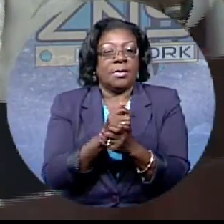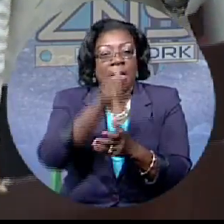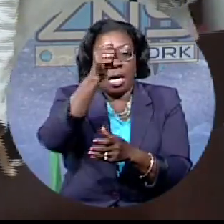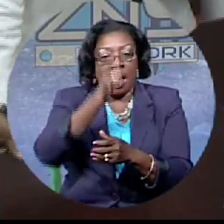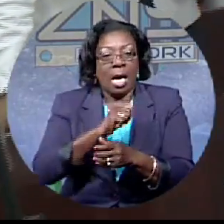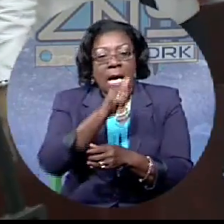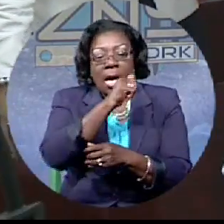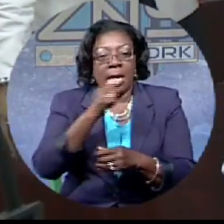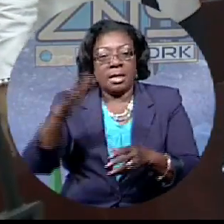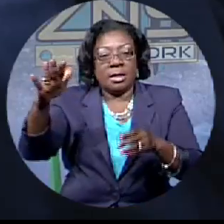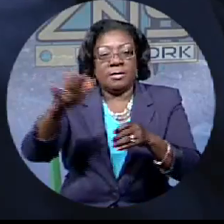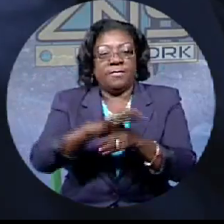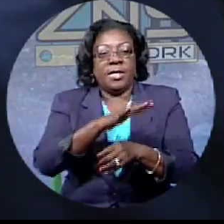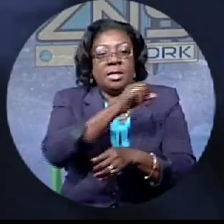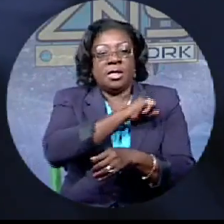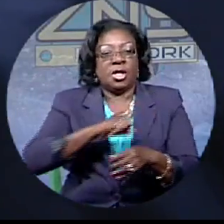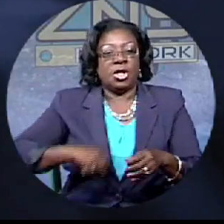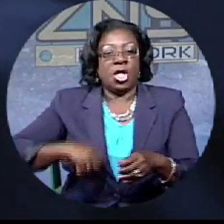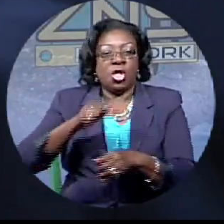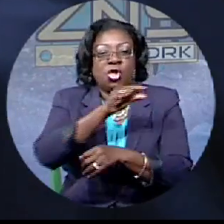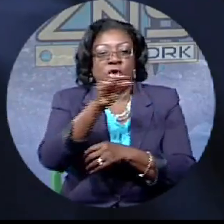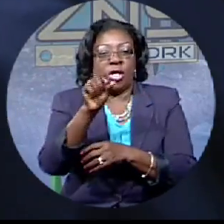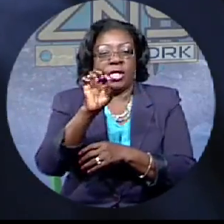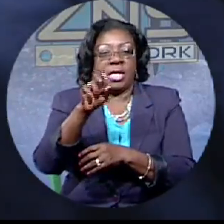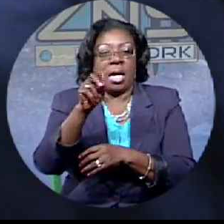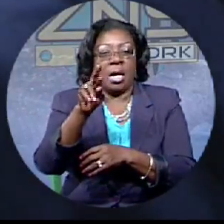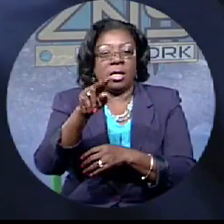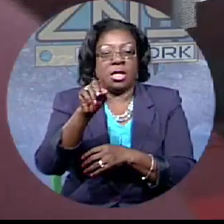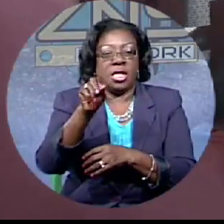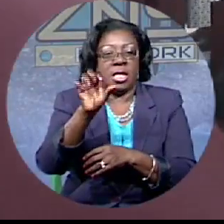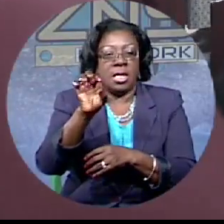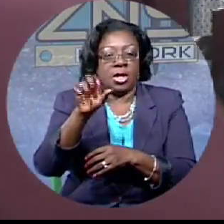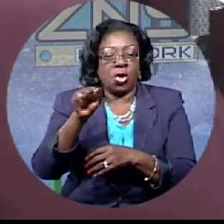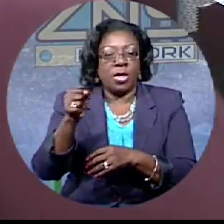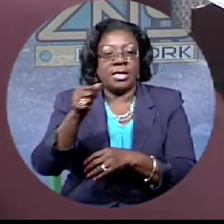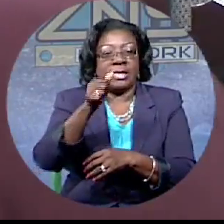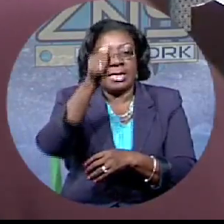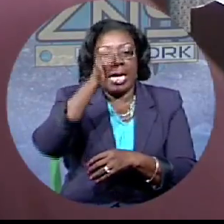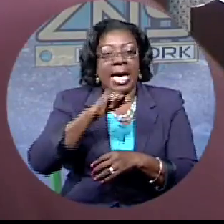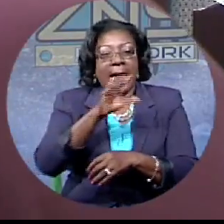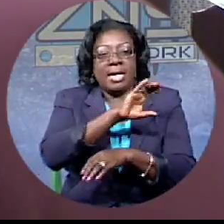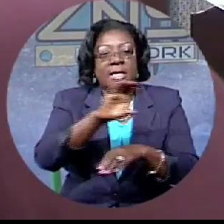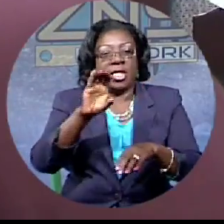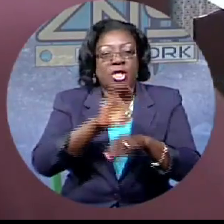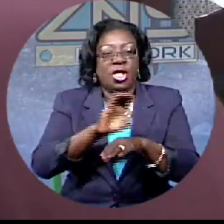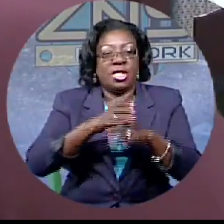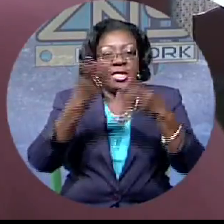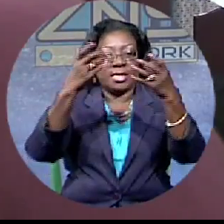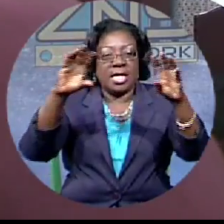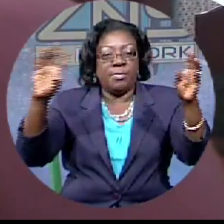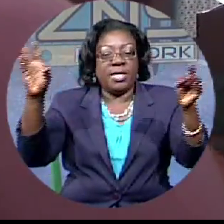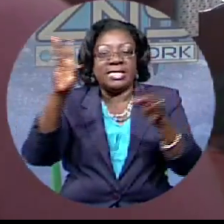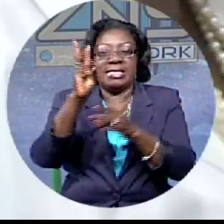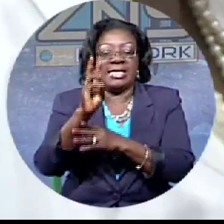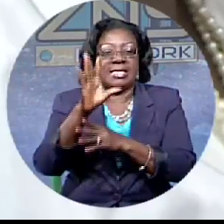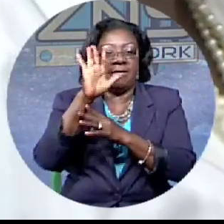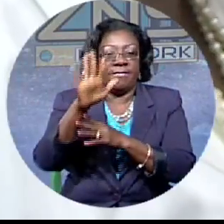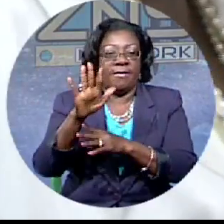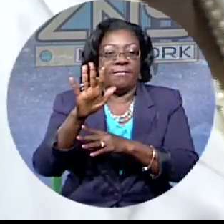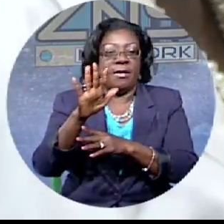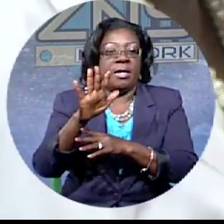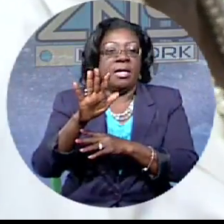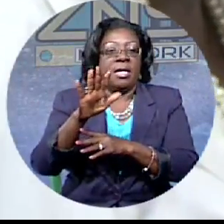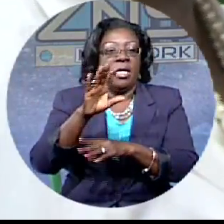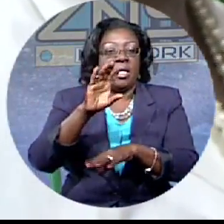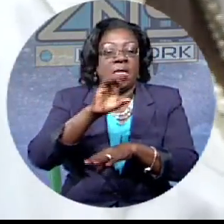Anglicans filled St. George's Anglican Church last evening to celebrate on the occasion of that church's 65th anniversary of dedication. Prime